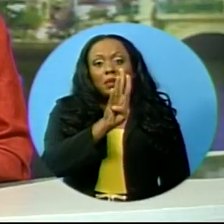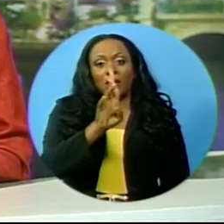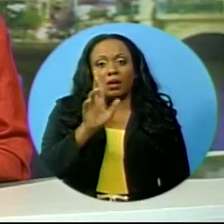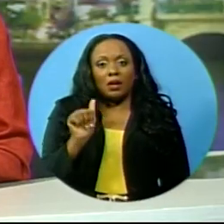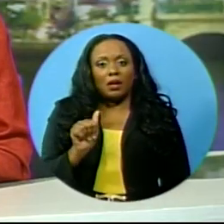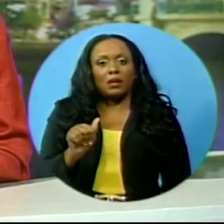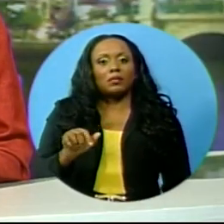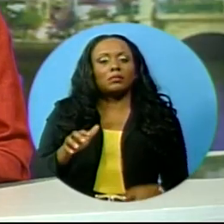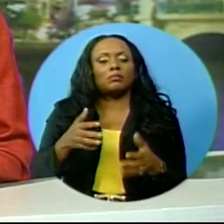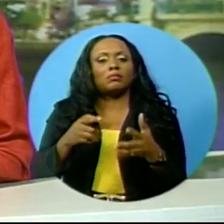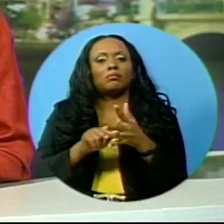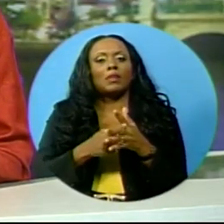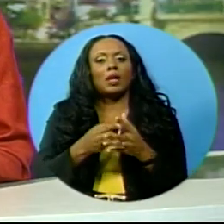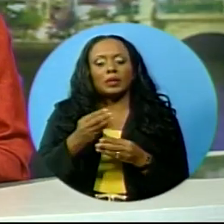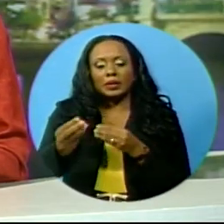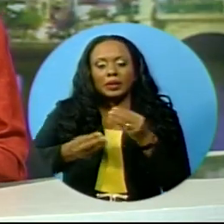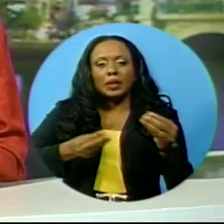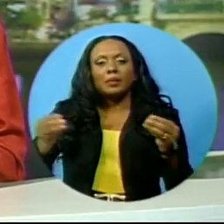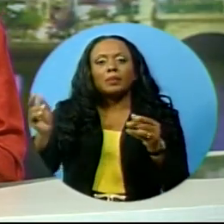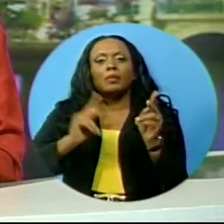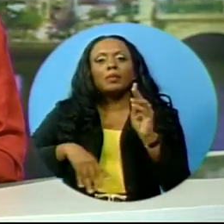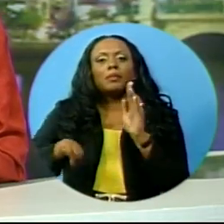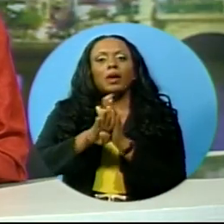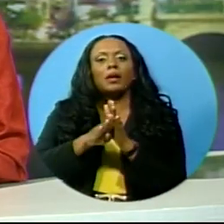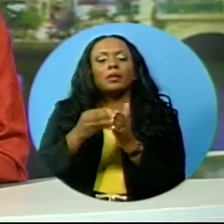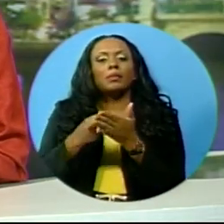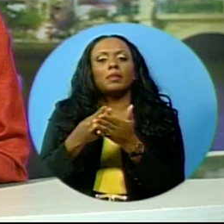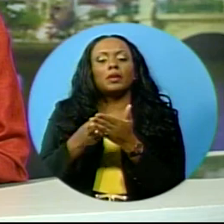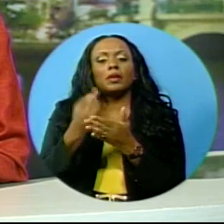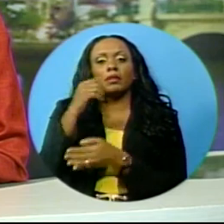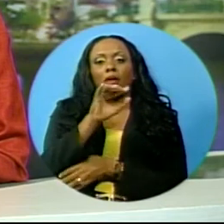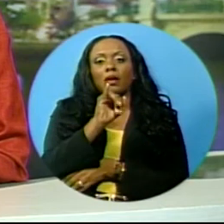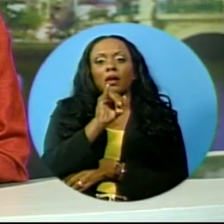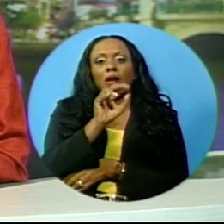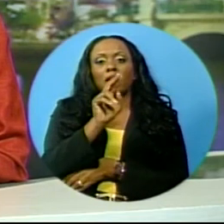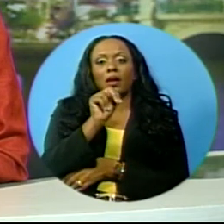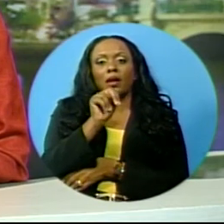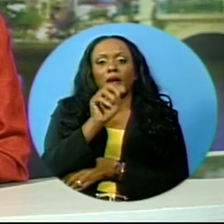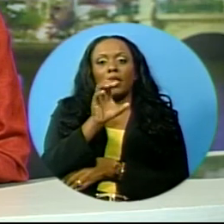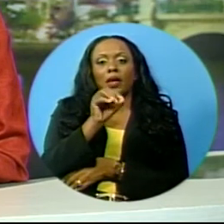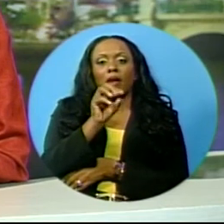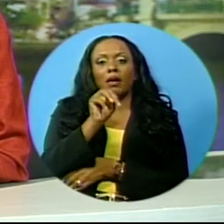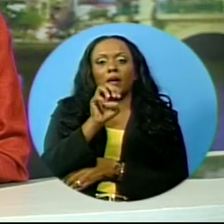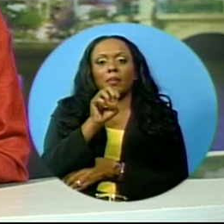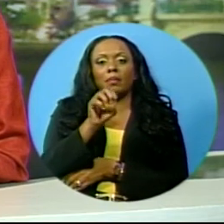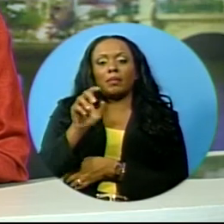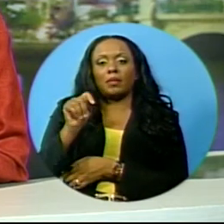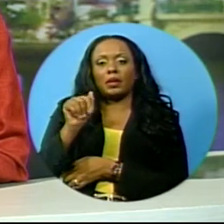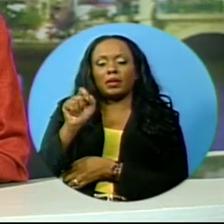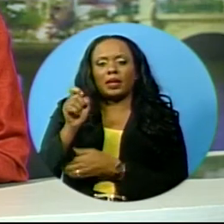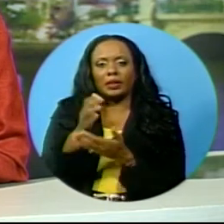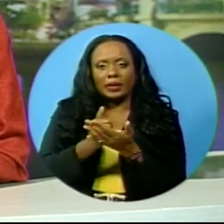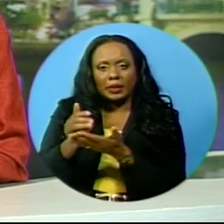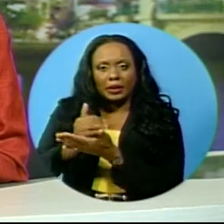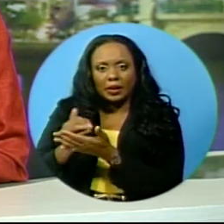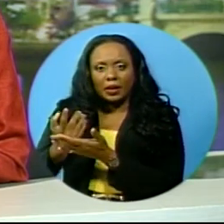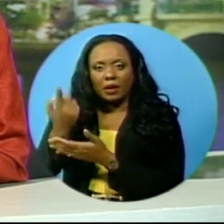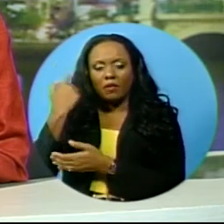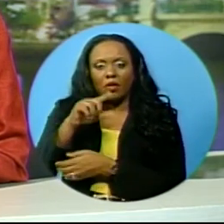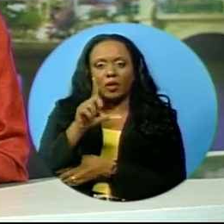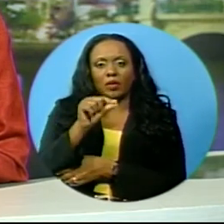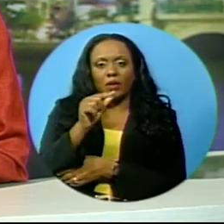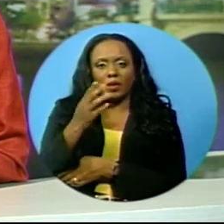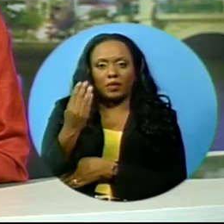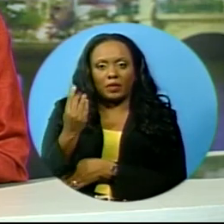has indeed started issuing income tax refunds for income year 2014. An official with the authority confirmed